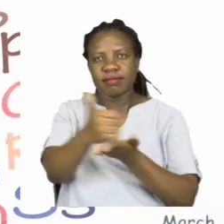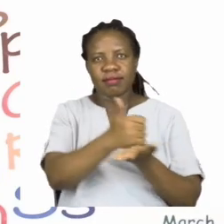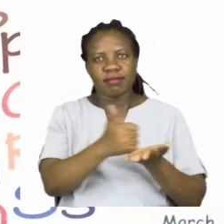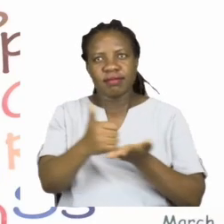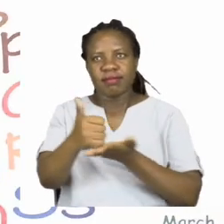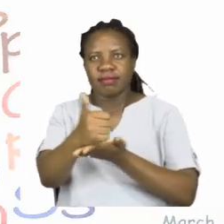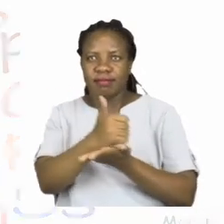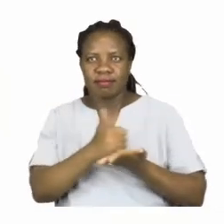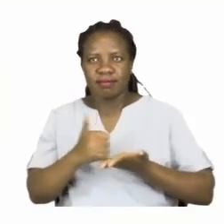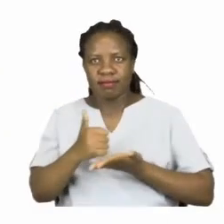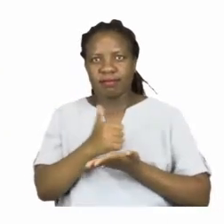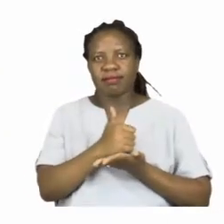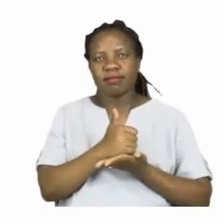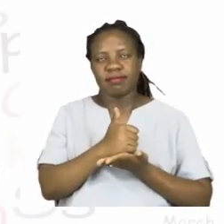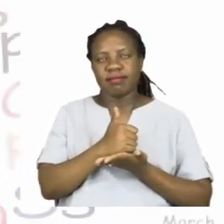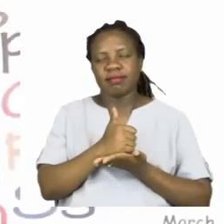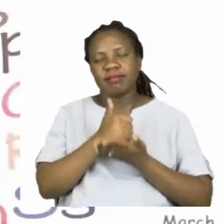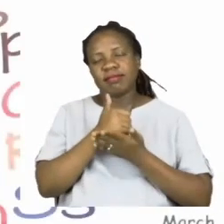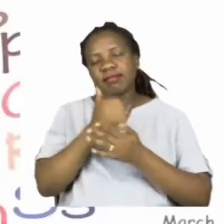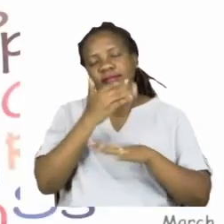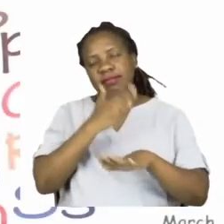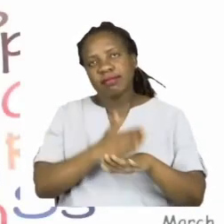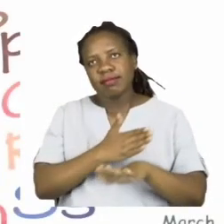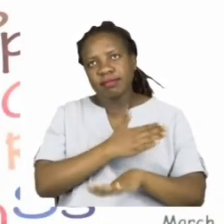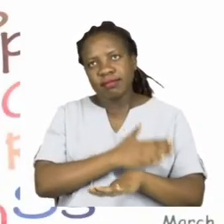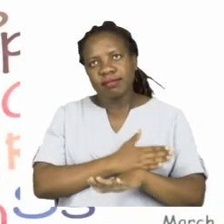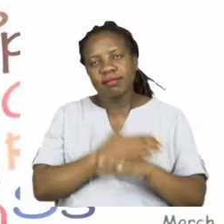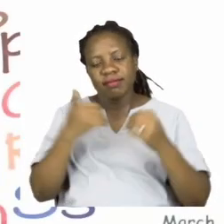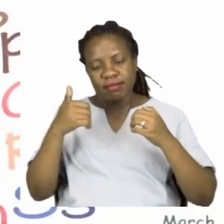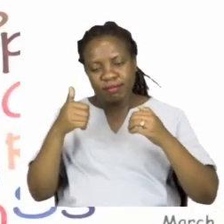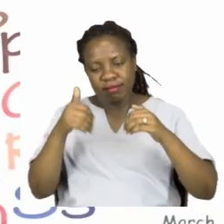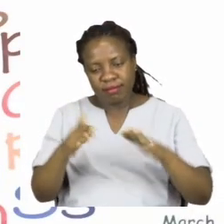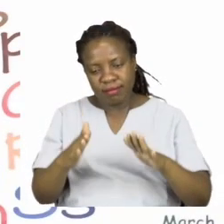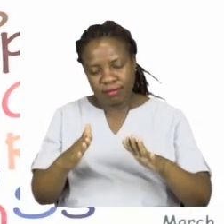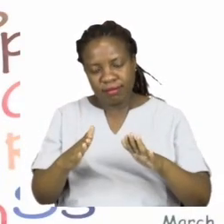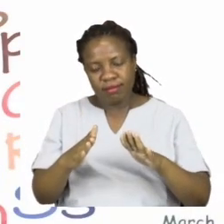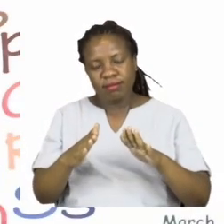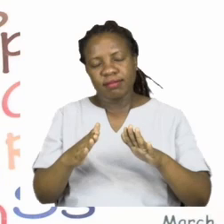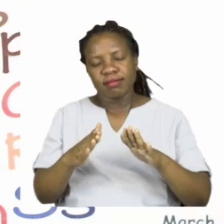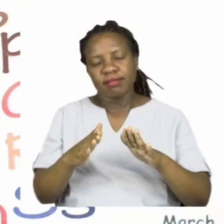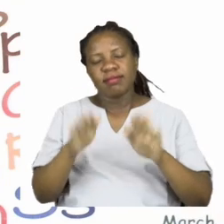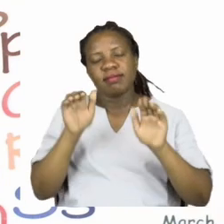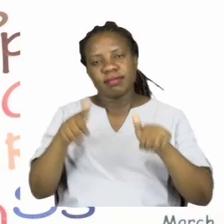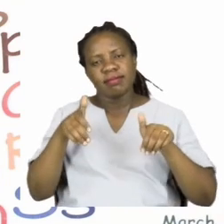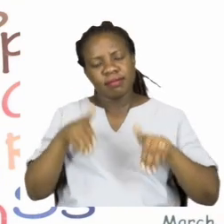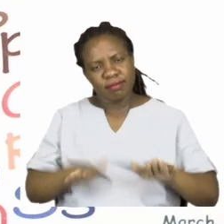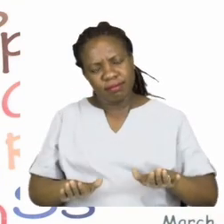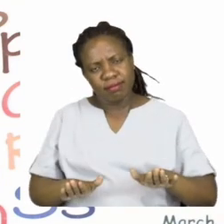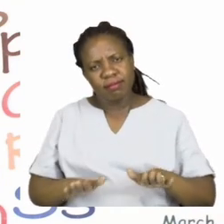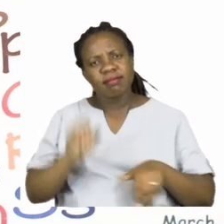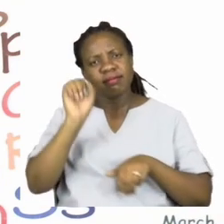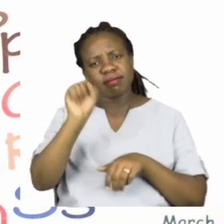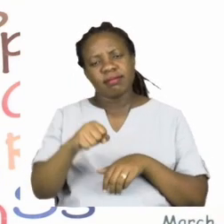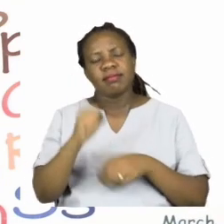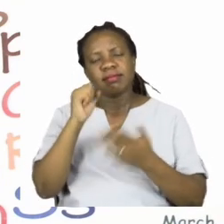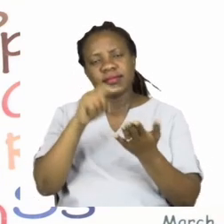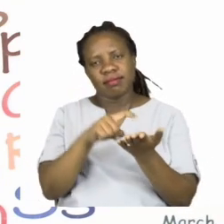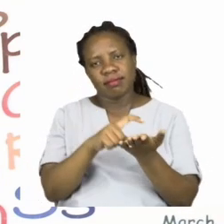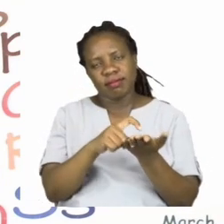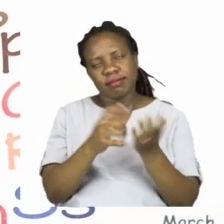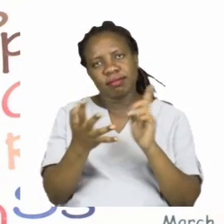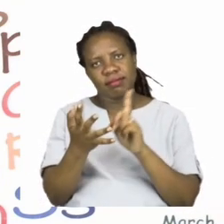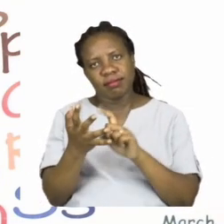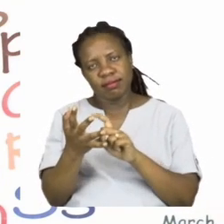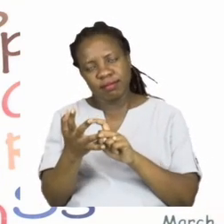cleaning up. And before we get into any lessons, boys and girls, we know that we need to sanitize.